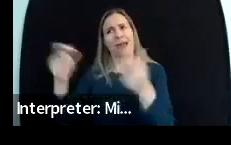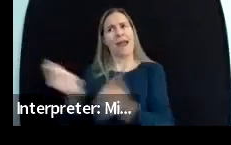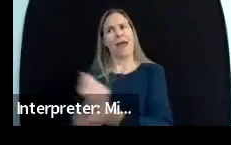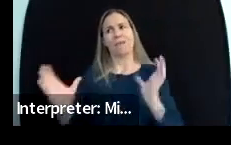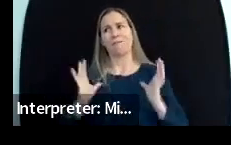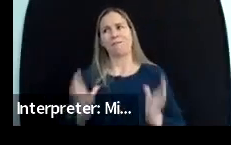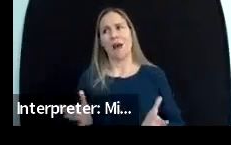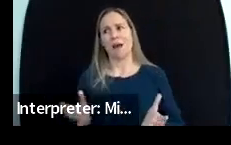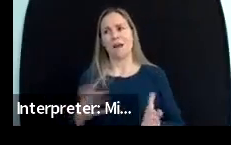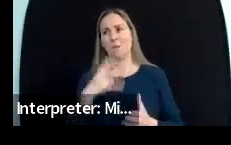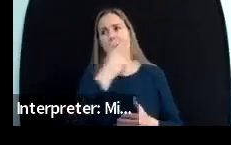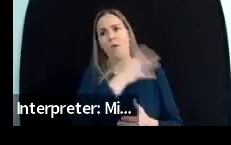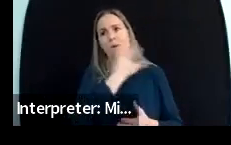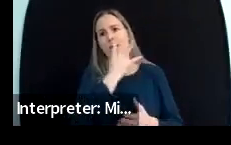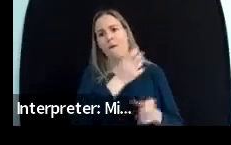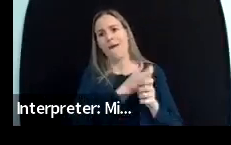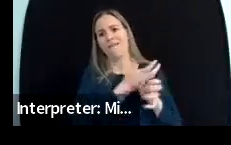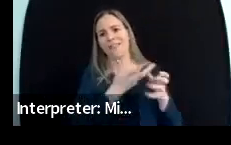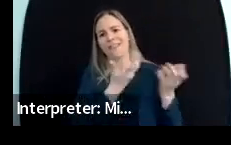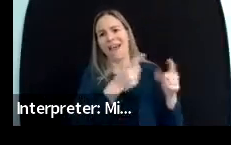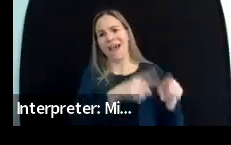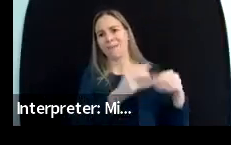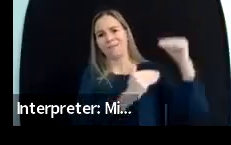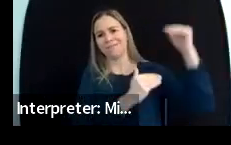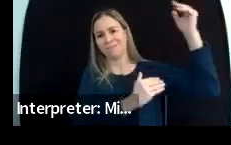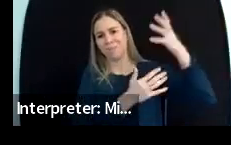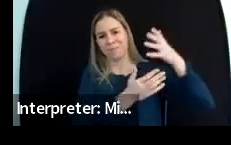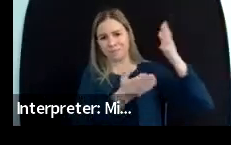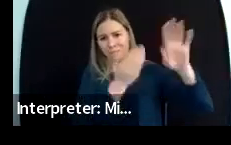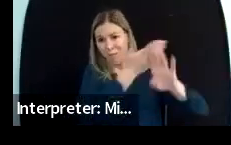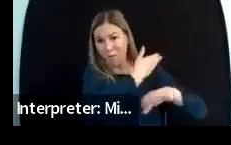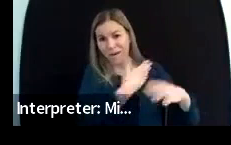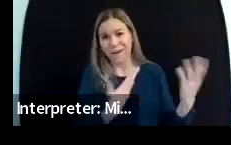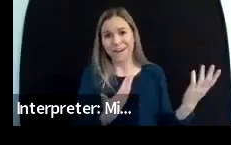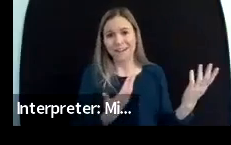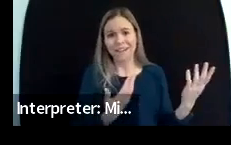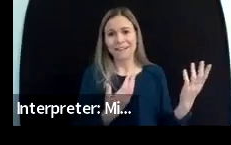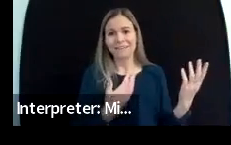we ignore all of the stuff that's happening further upstream that even,